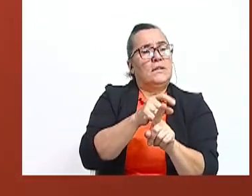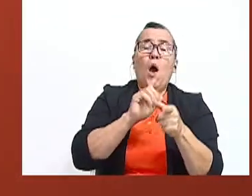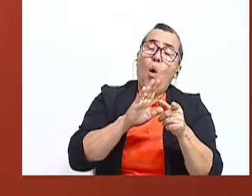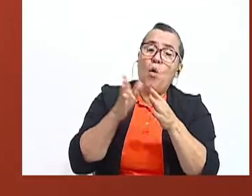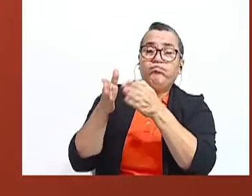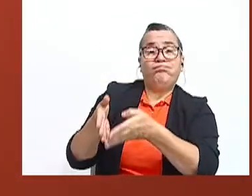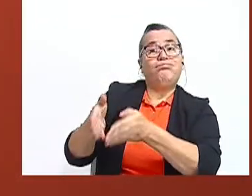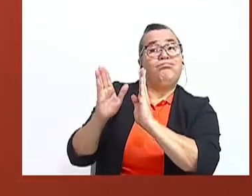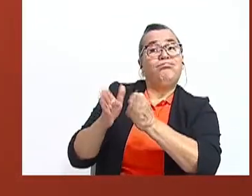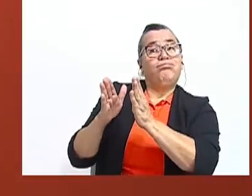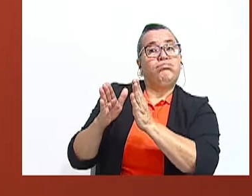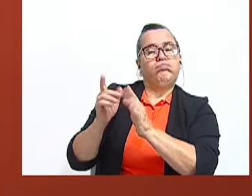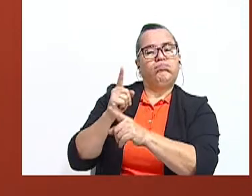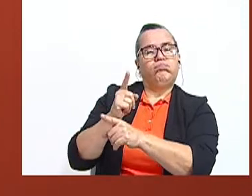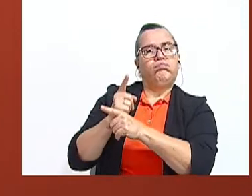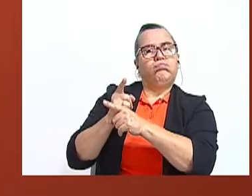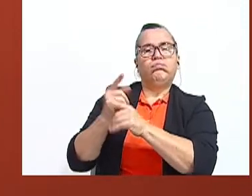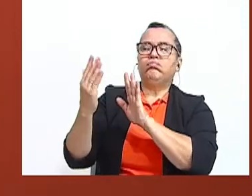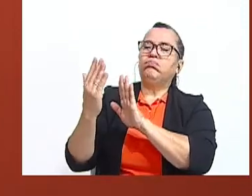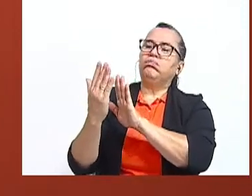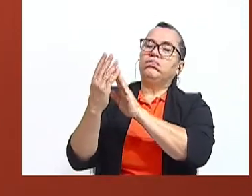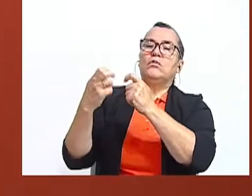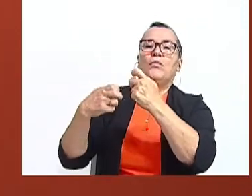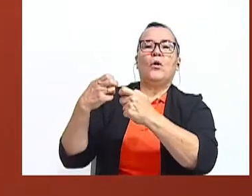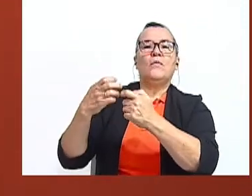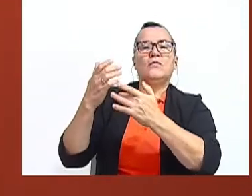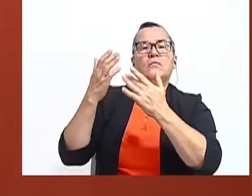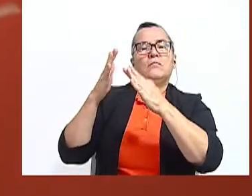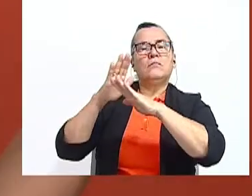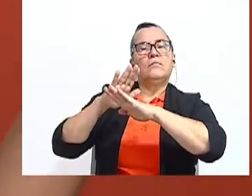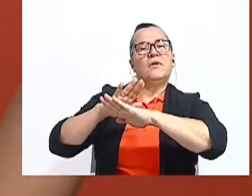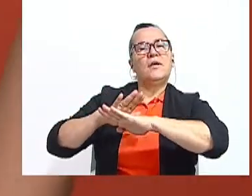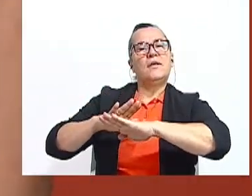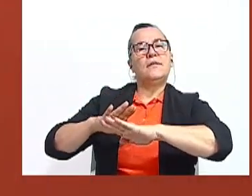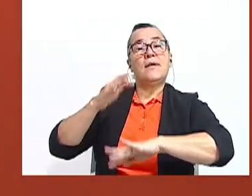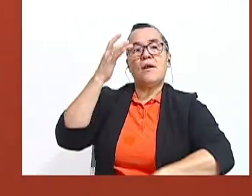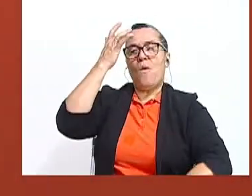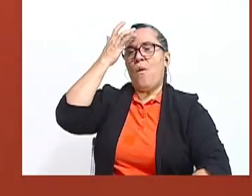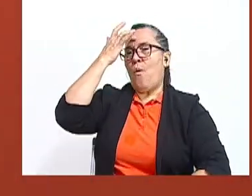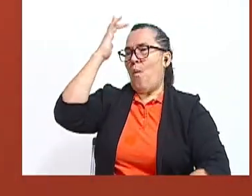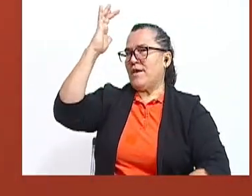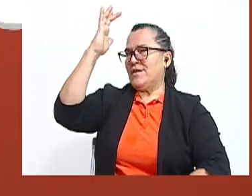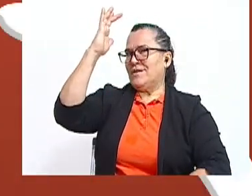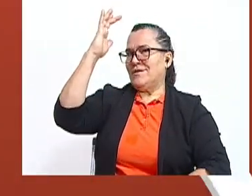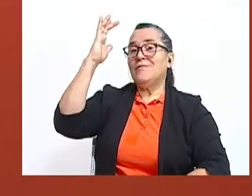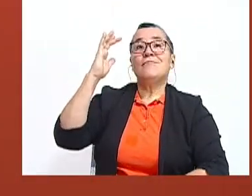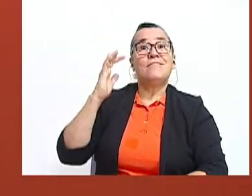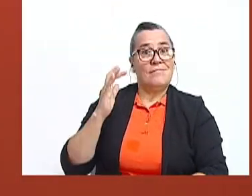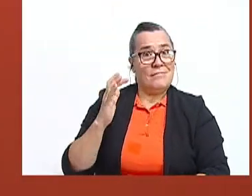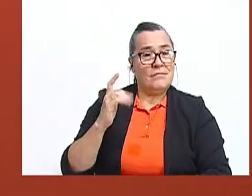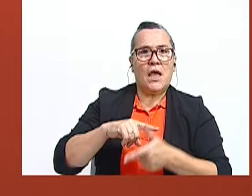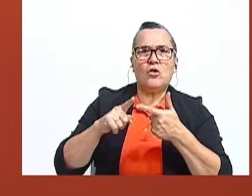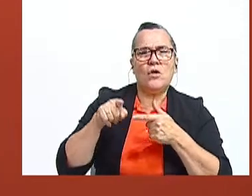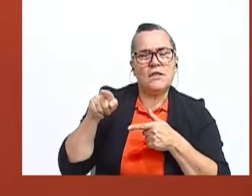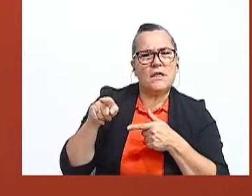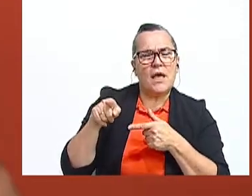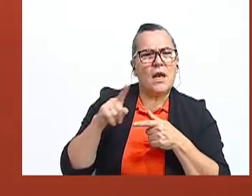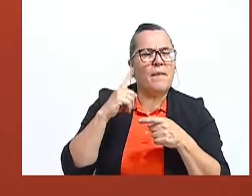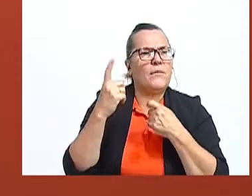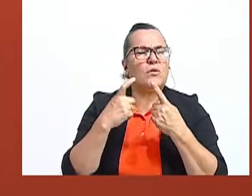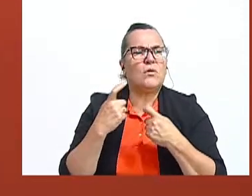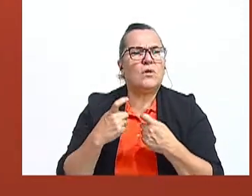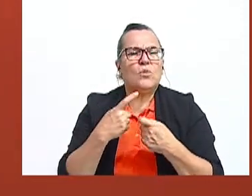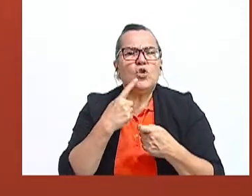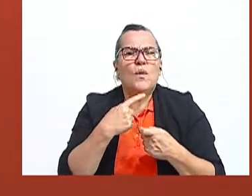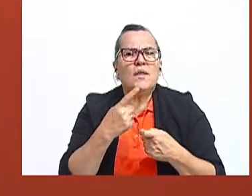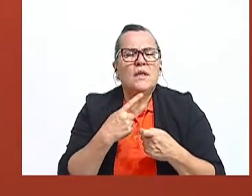right track and face his problems with peace and wisdom. So he began asking, as I was telling